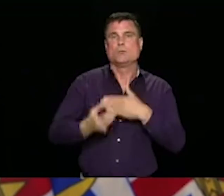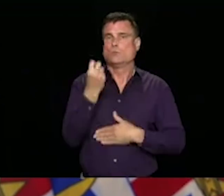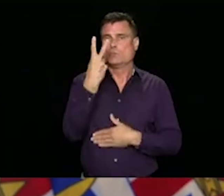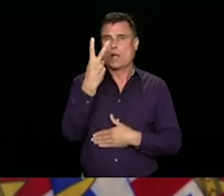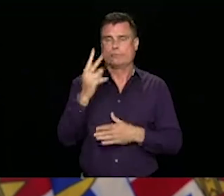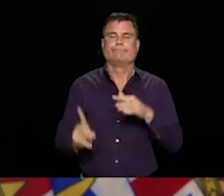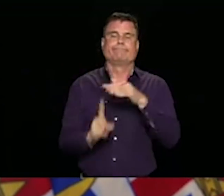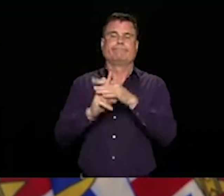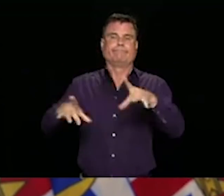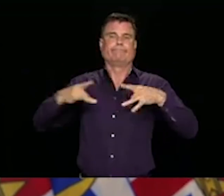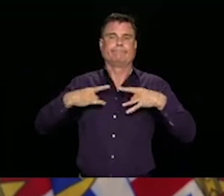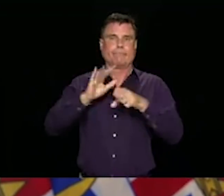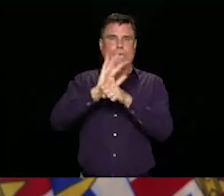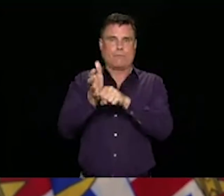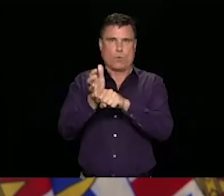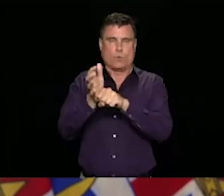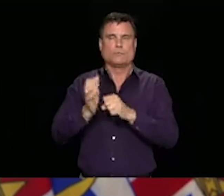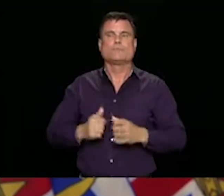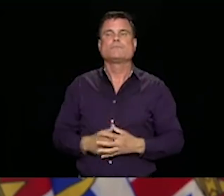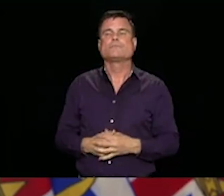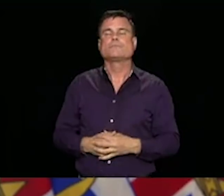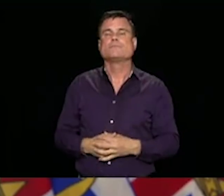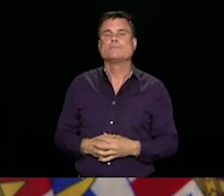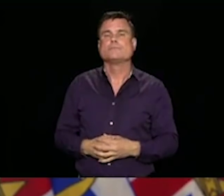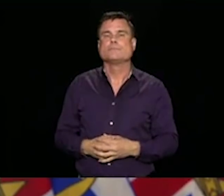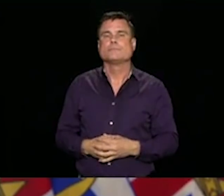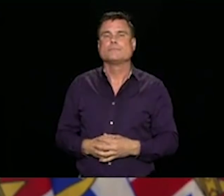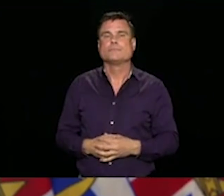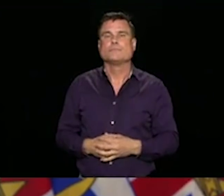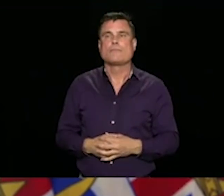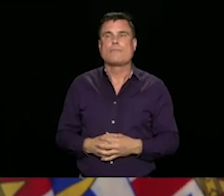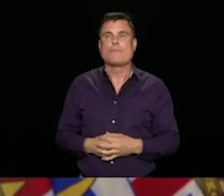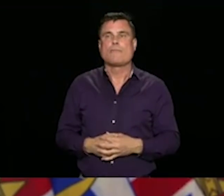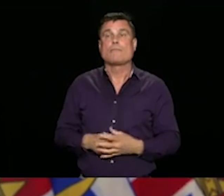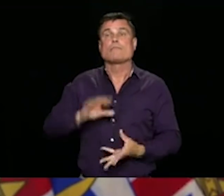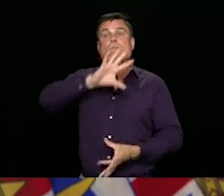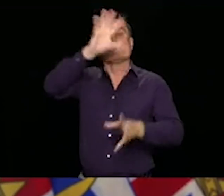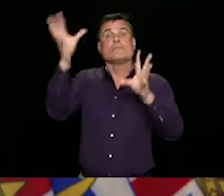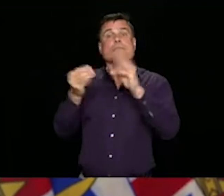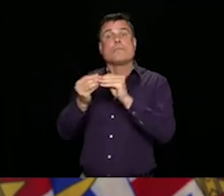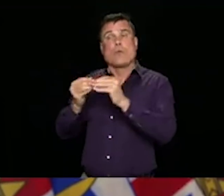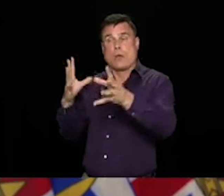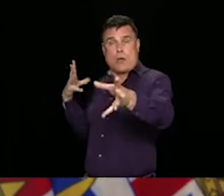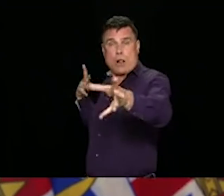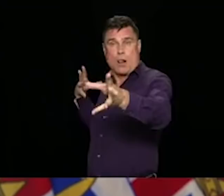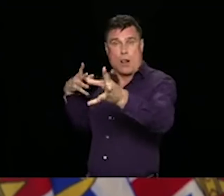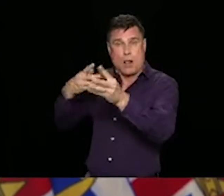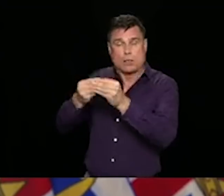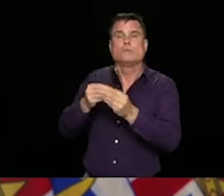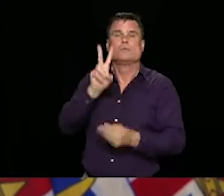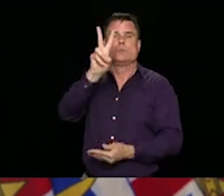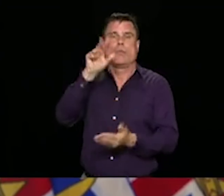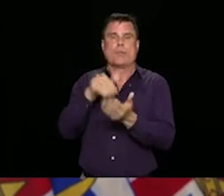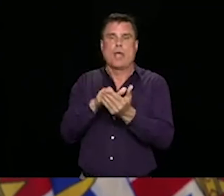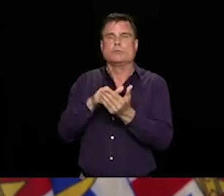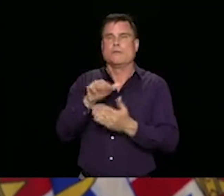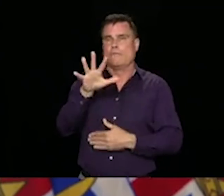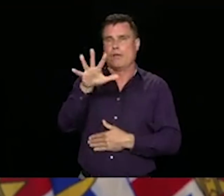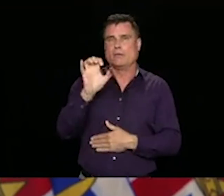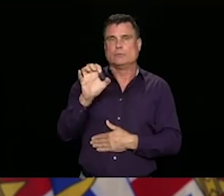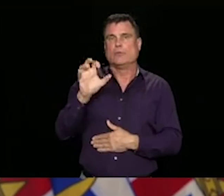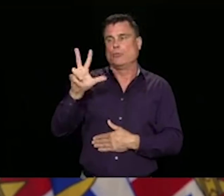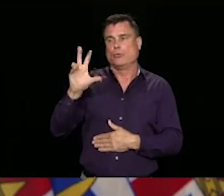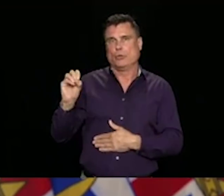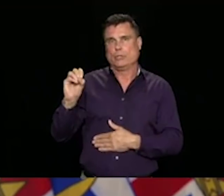of people who have tested positive in BC to 12, and our overall total to 2,530 people